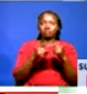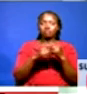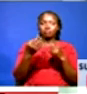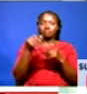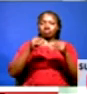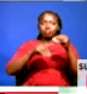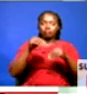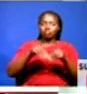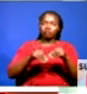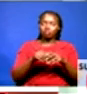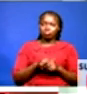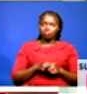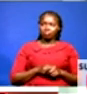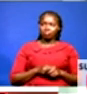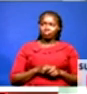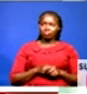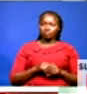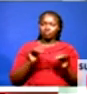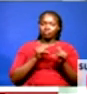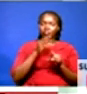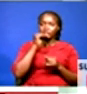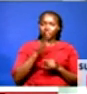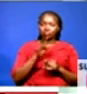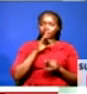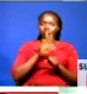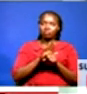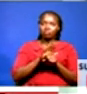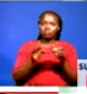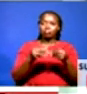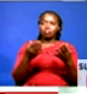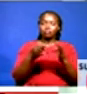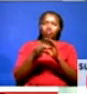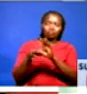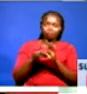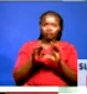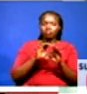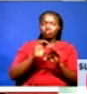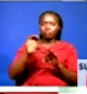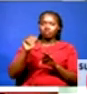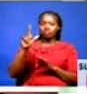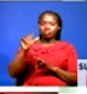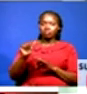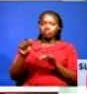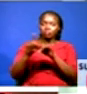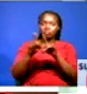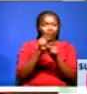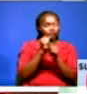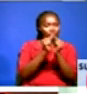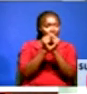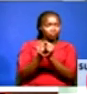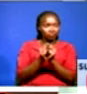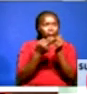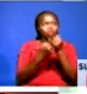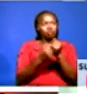that were cast in the ballot. The new Speaker has pledged to deliver a united East African Assembly and also to work together with partner states